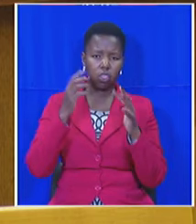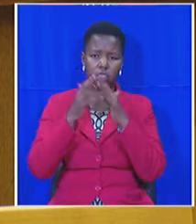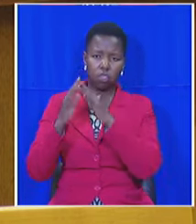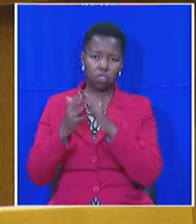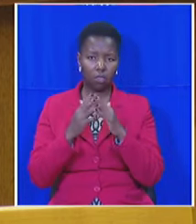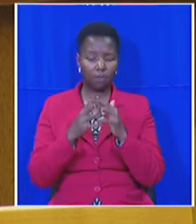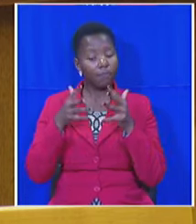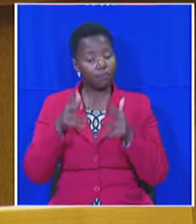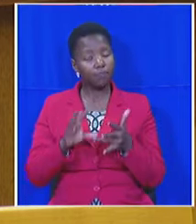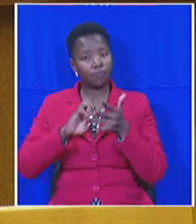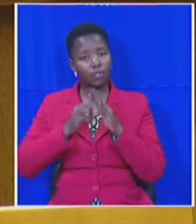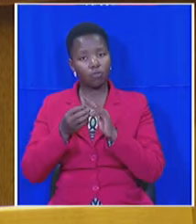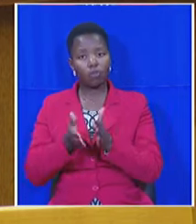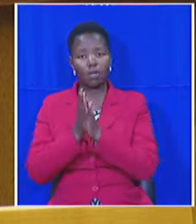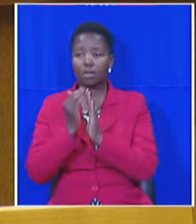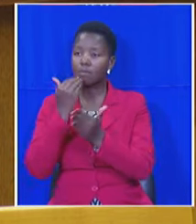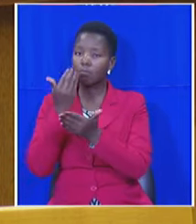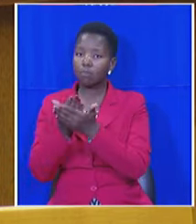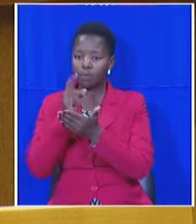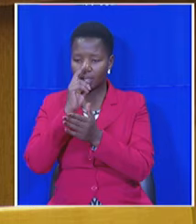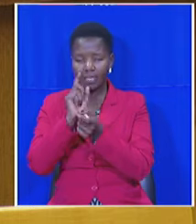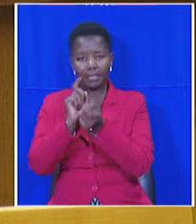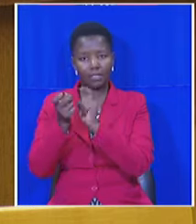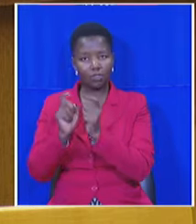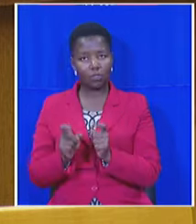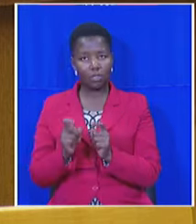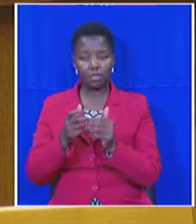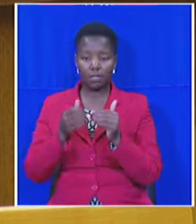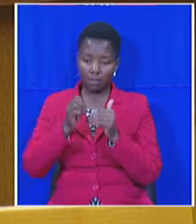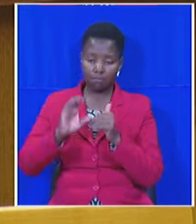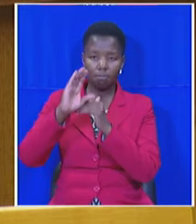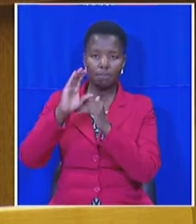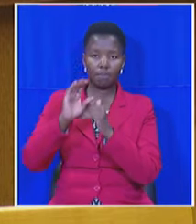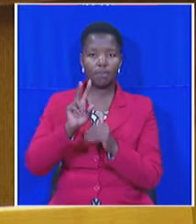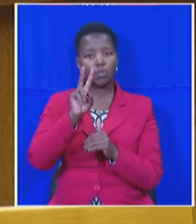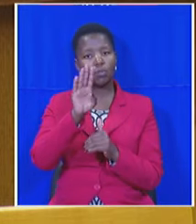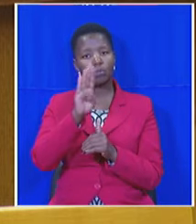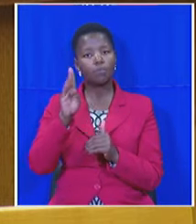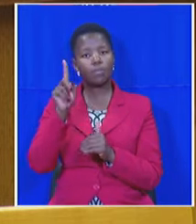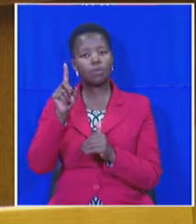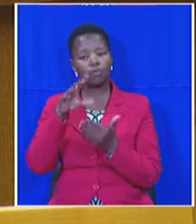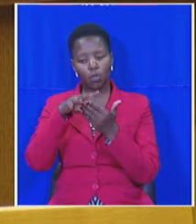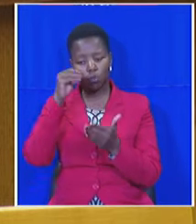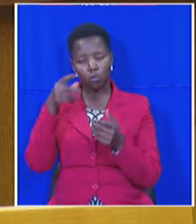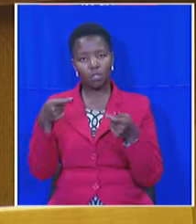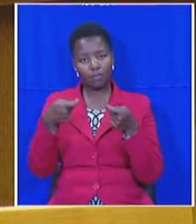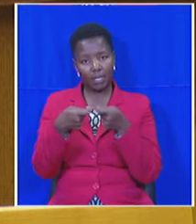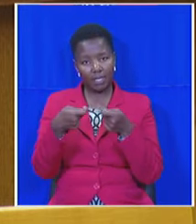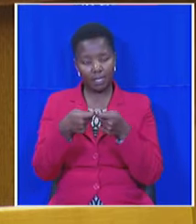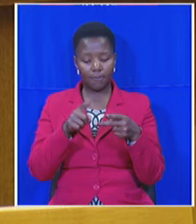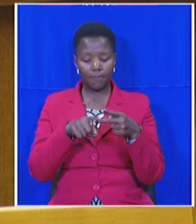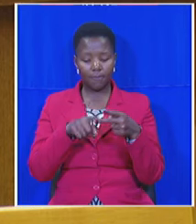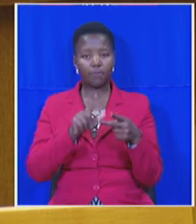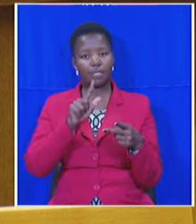we've proposed amendments to the main budget to put an additional 2 billion into student funding, as well as an additional 730 million